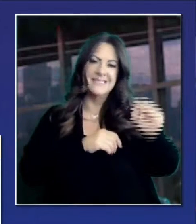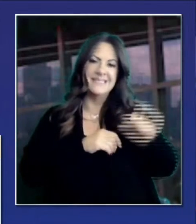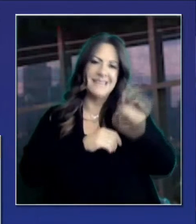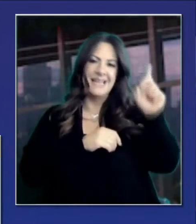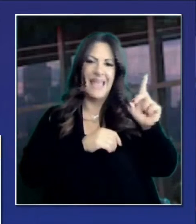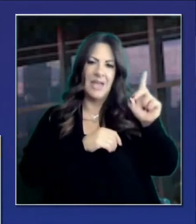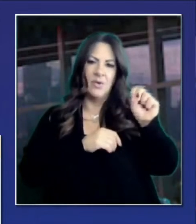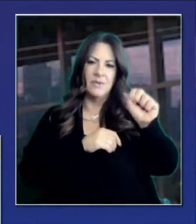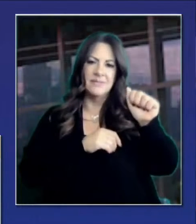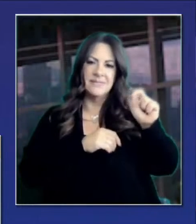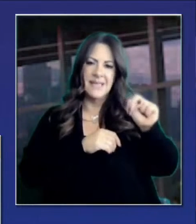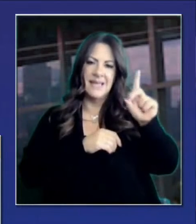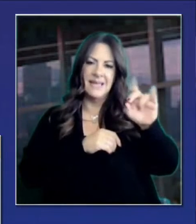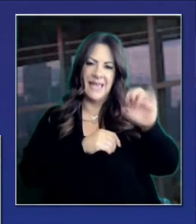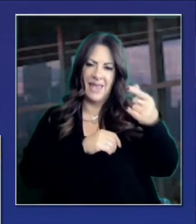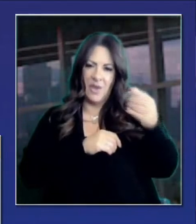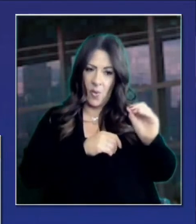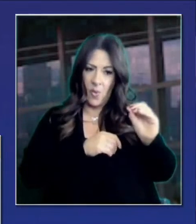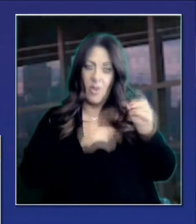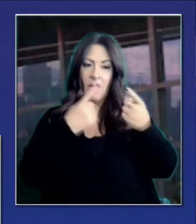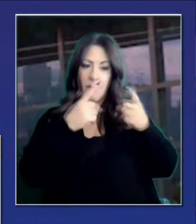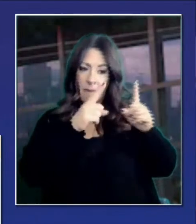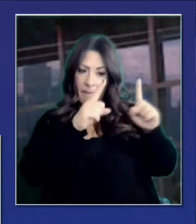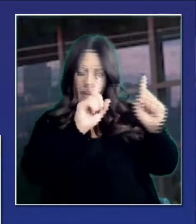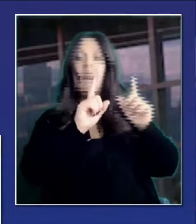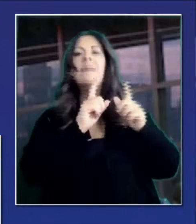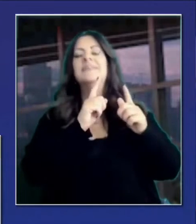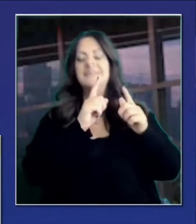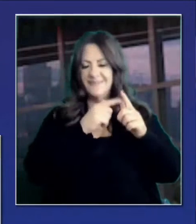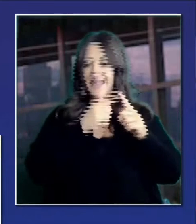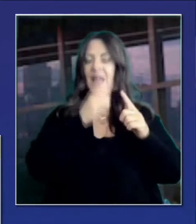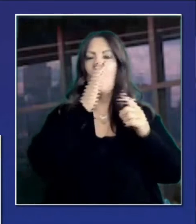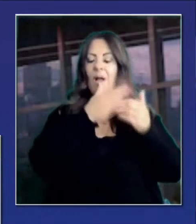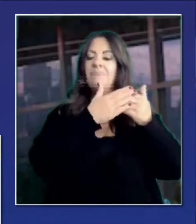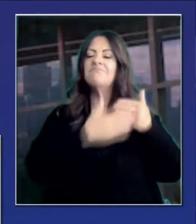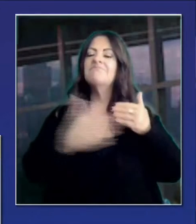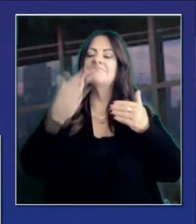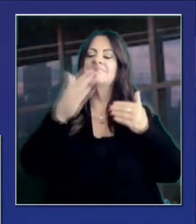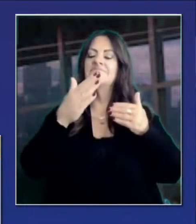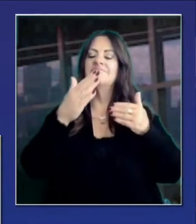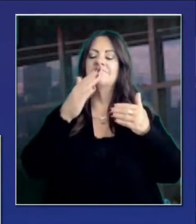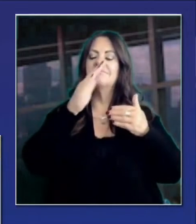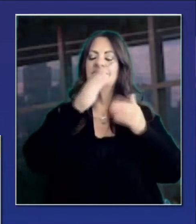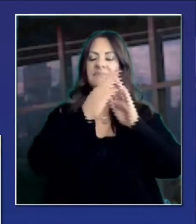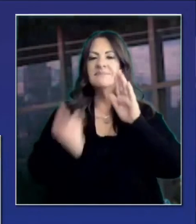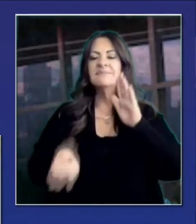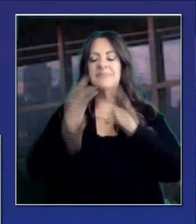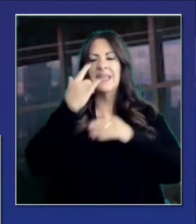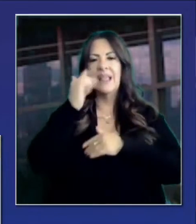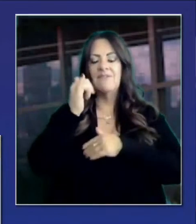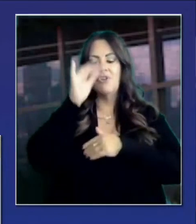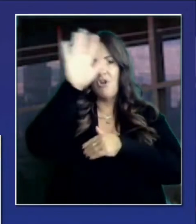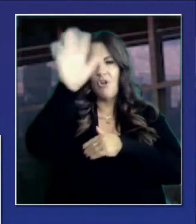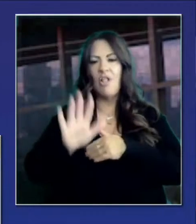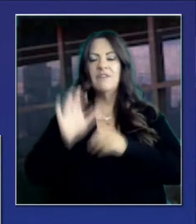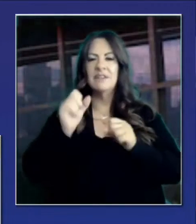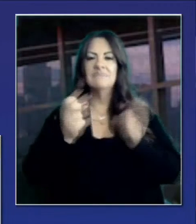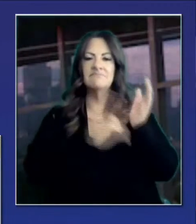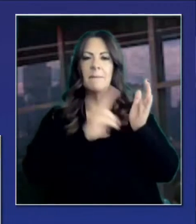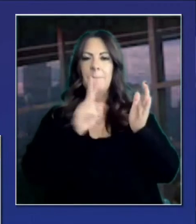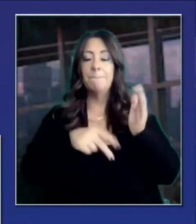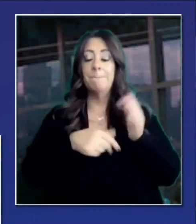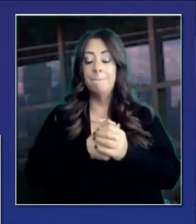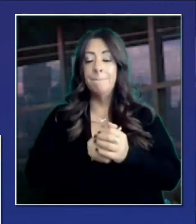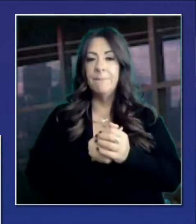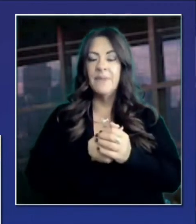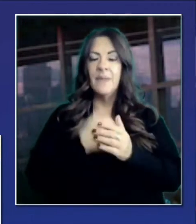pilot, but we want to bring it to the rest of the state, and we hope to do so in the next few weeks. We'll be talking more about that. We just want to make sure we get